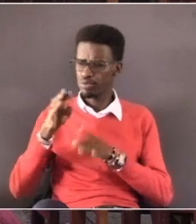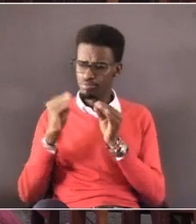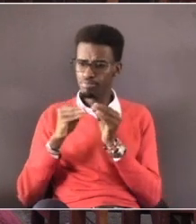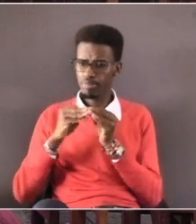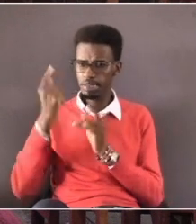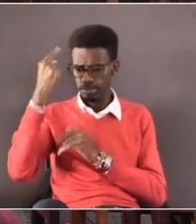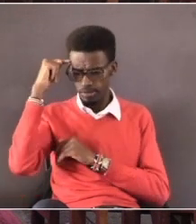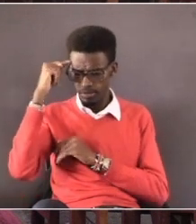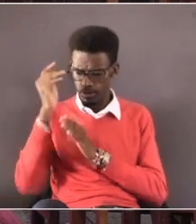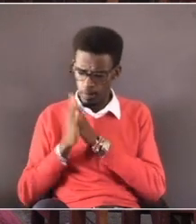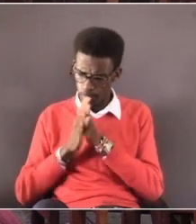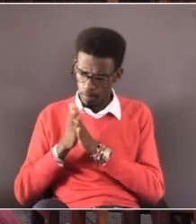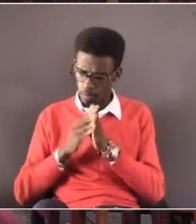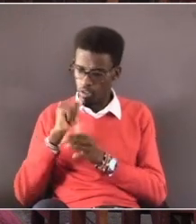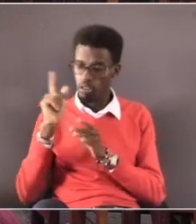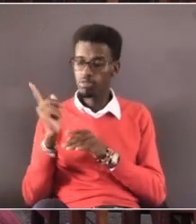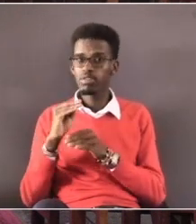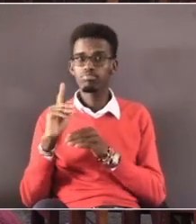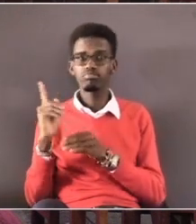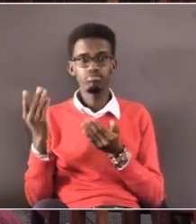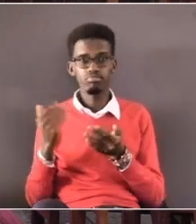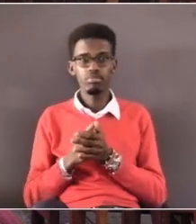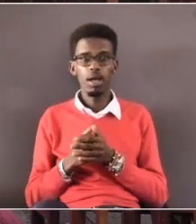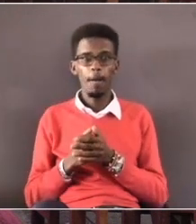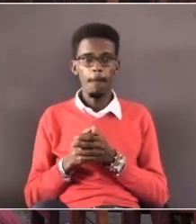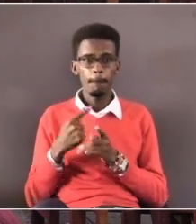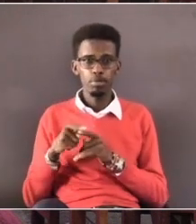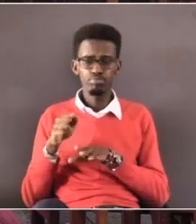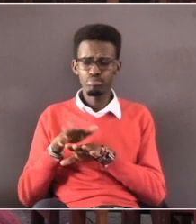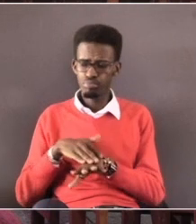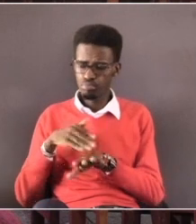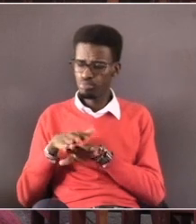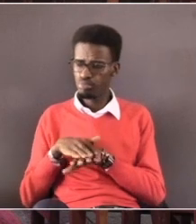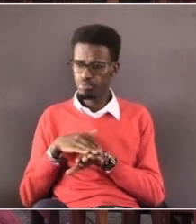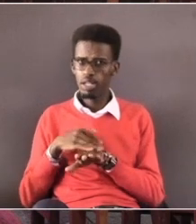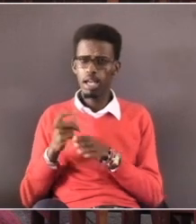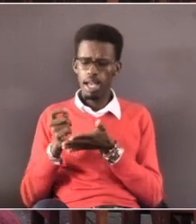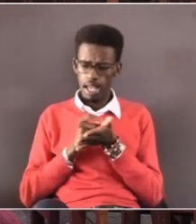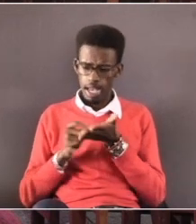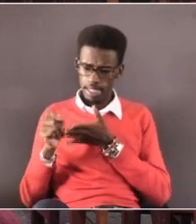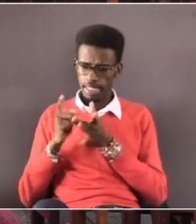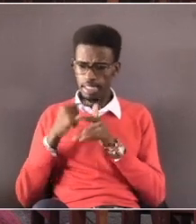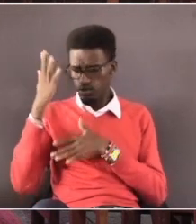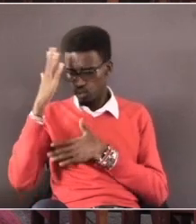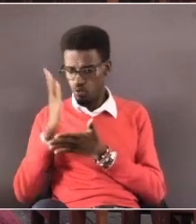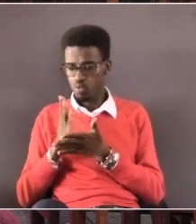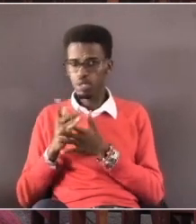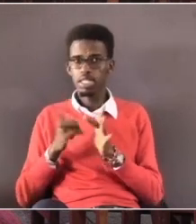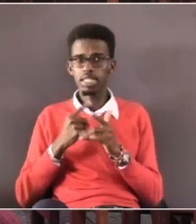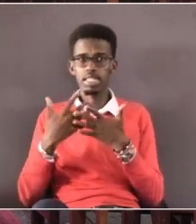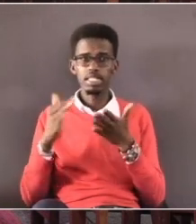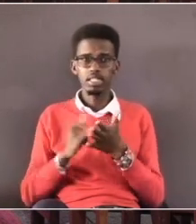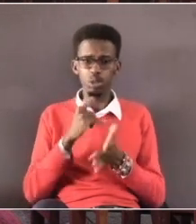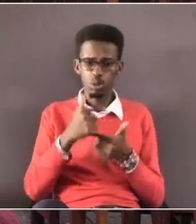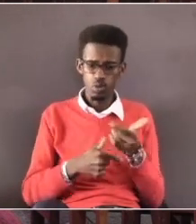meeting. Hopefully not in the streets of Nairobi or wherever it is. Like pole pole tu, write it down and you realize, by the way things are